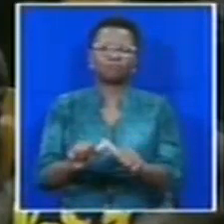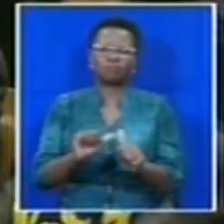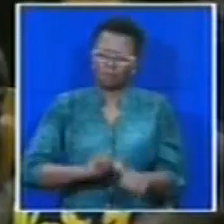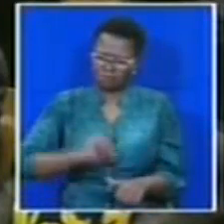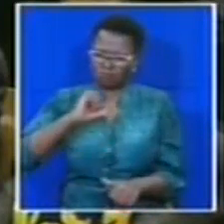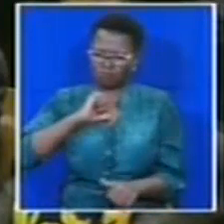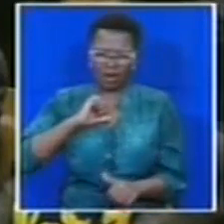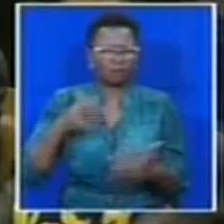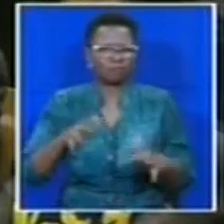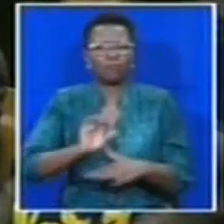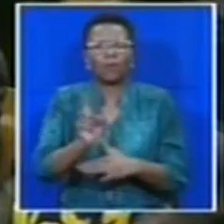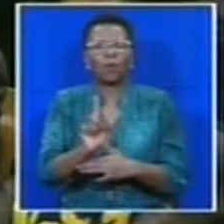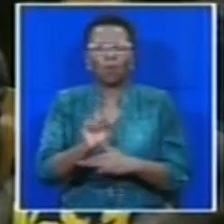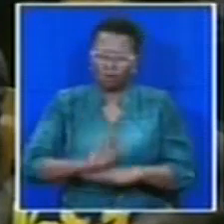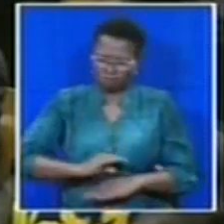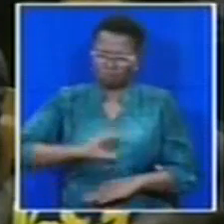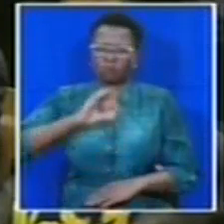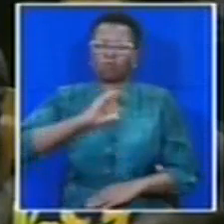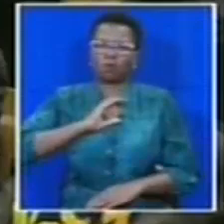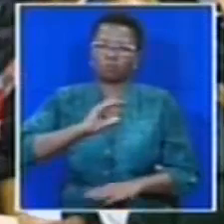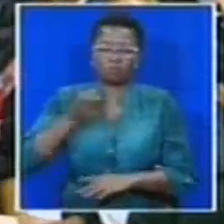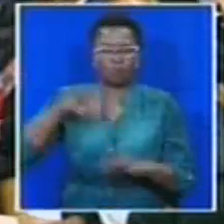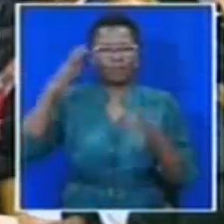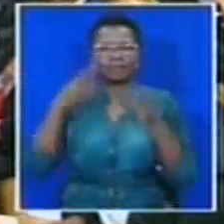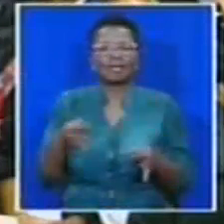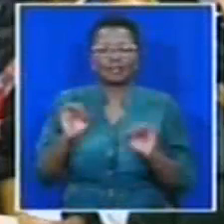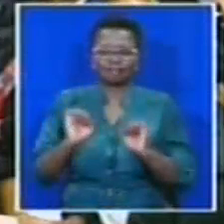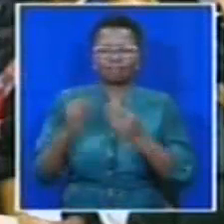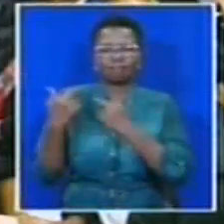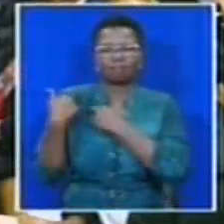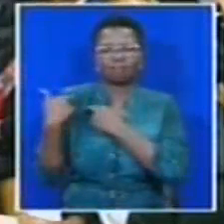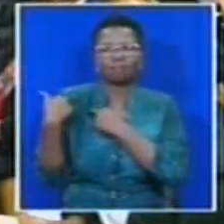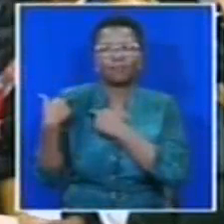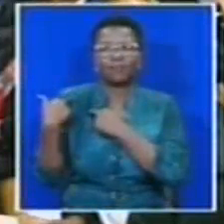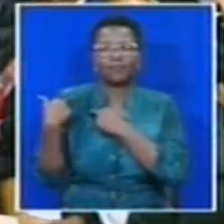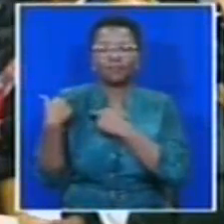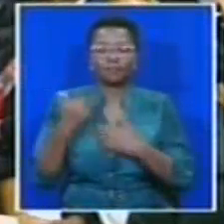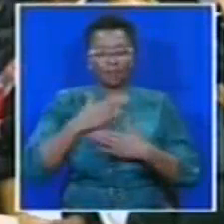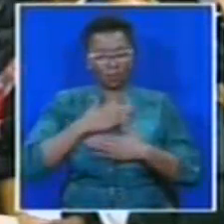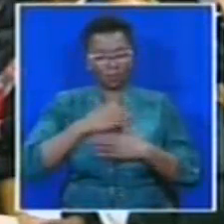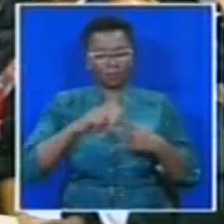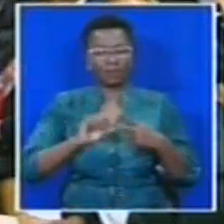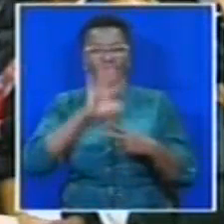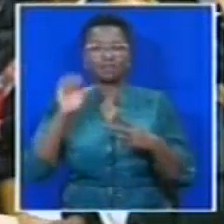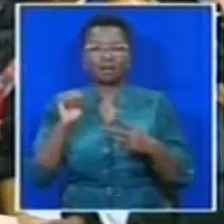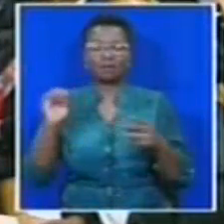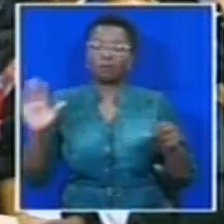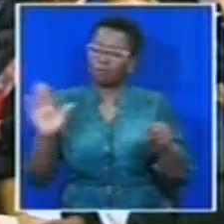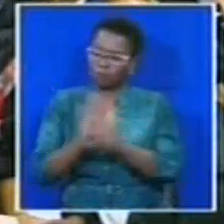over despair and division. It's up to us. We and South Africa are indebted to the